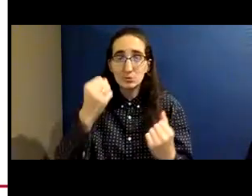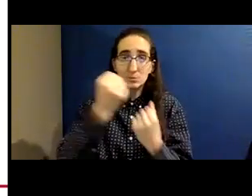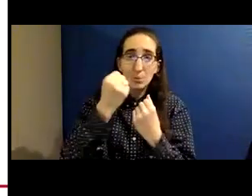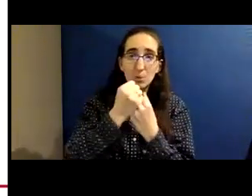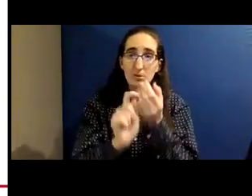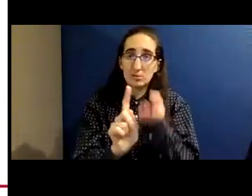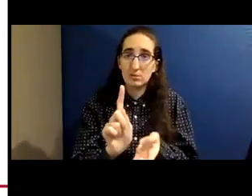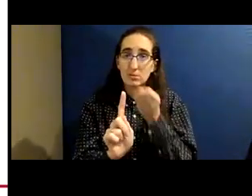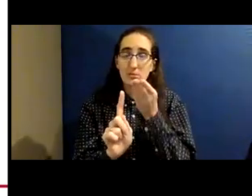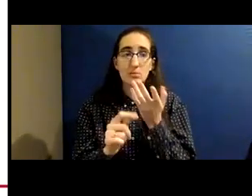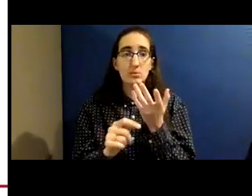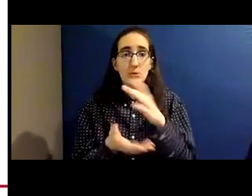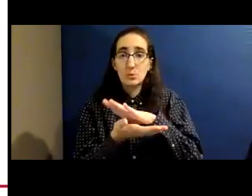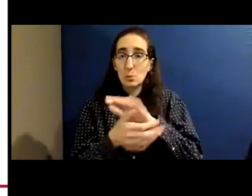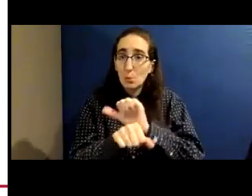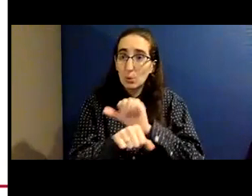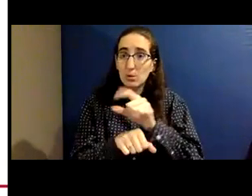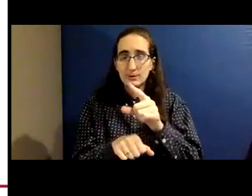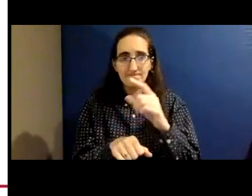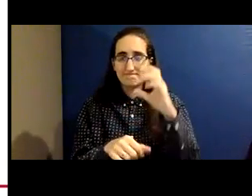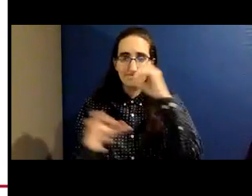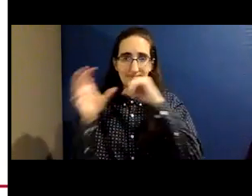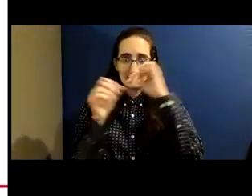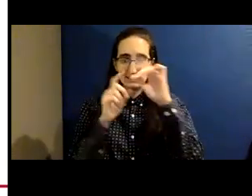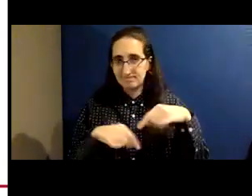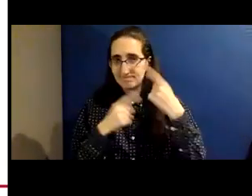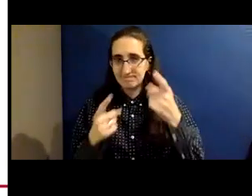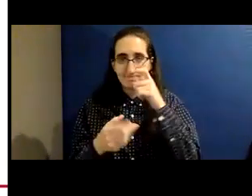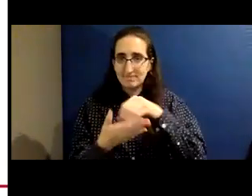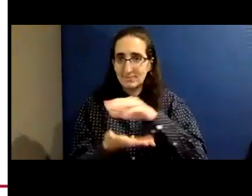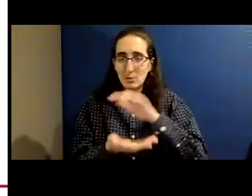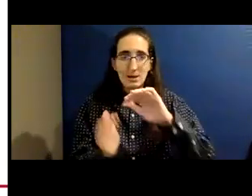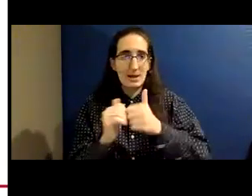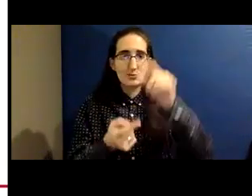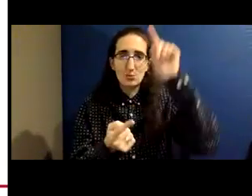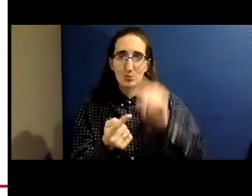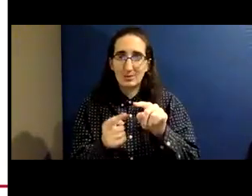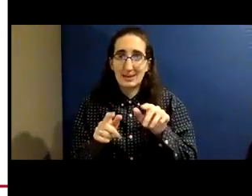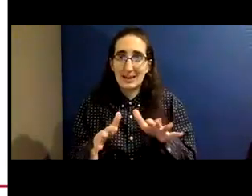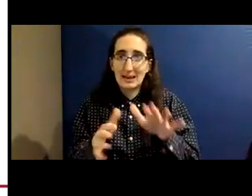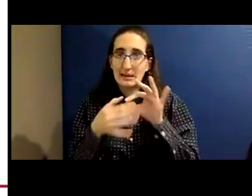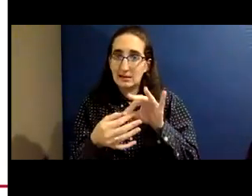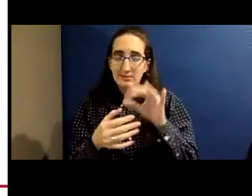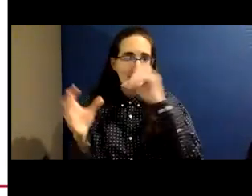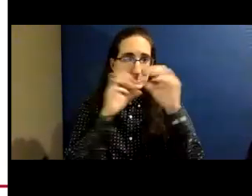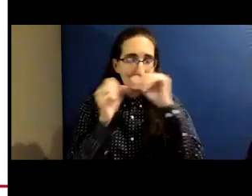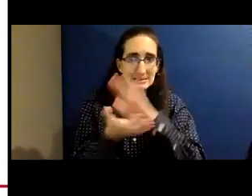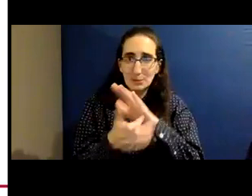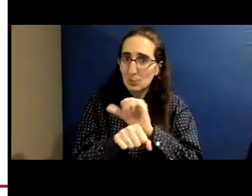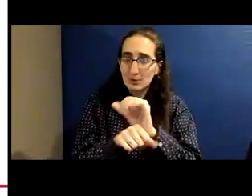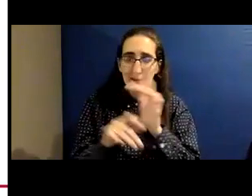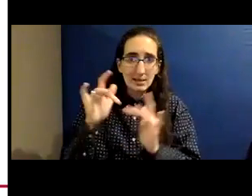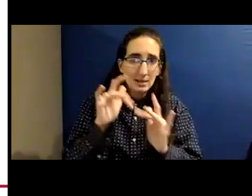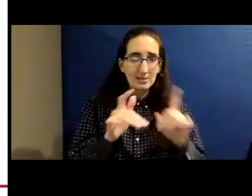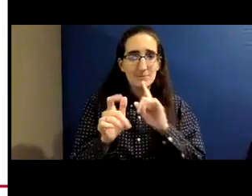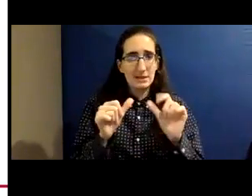supporting the schoolwork that they've missed and how to reduce the anxiety there, and really have that continuity